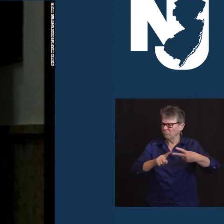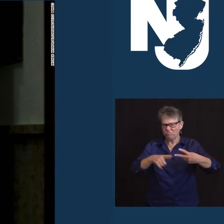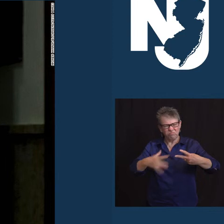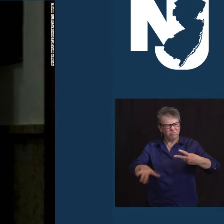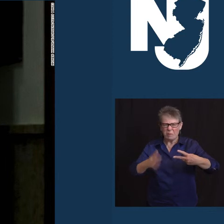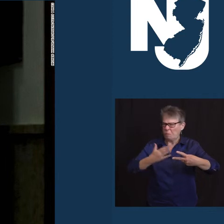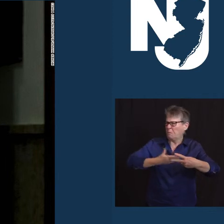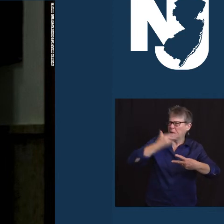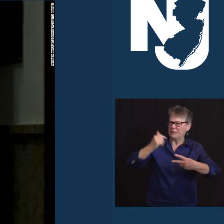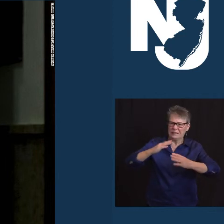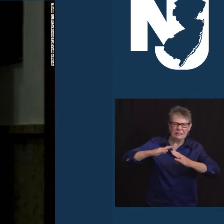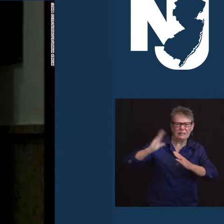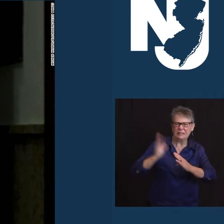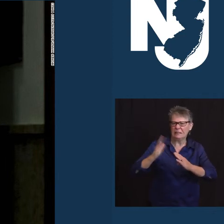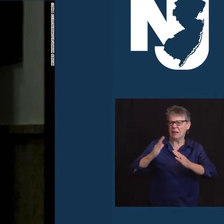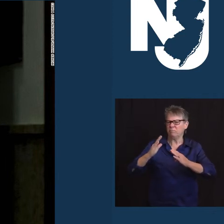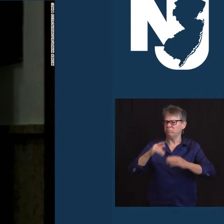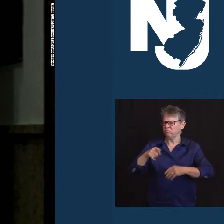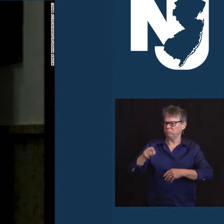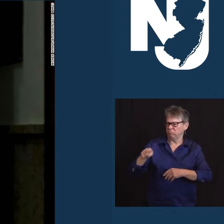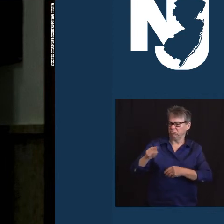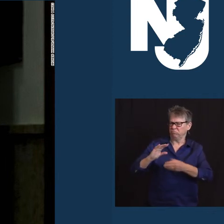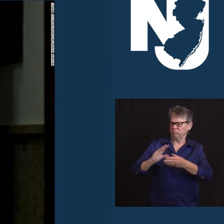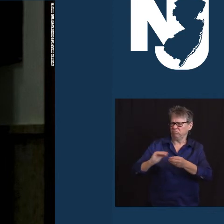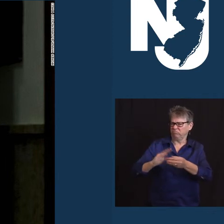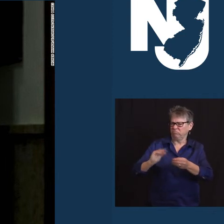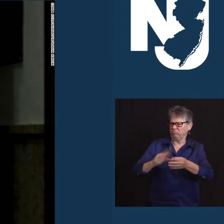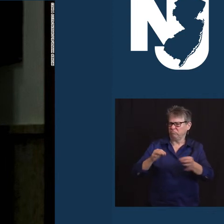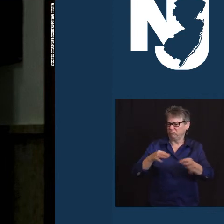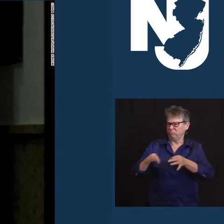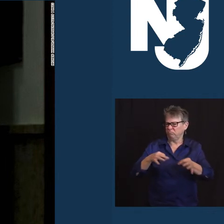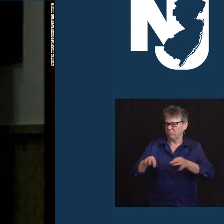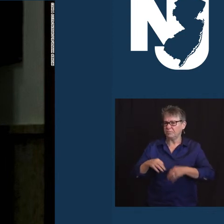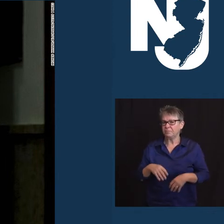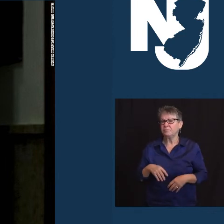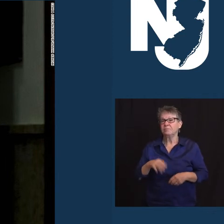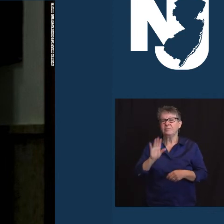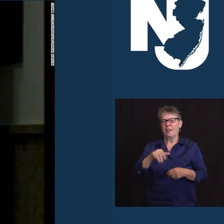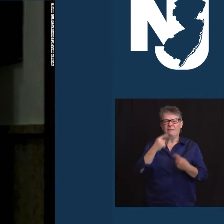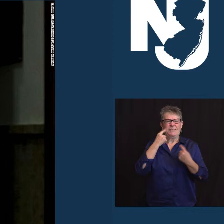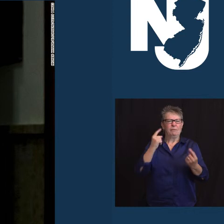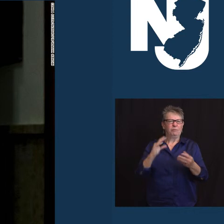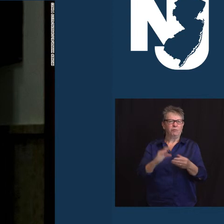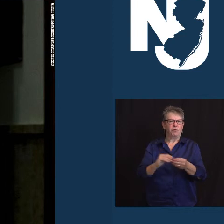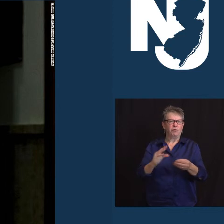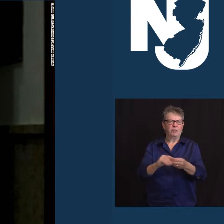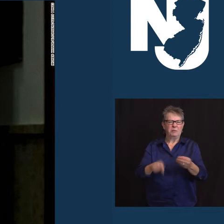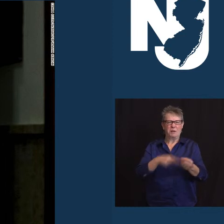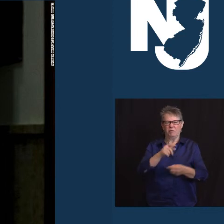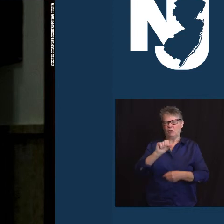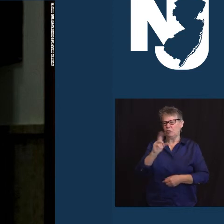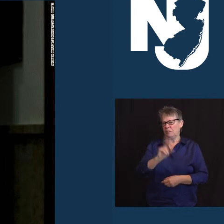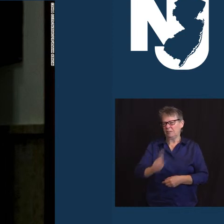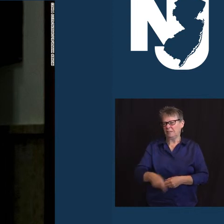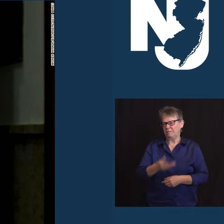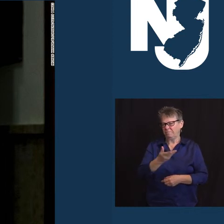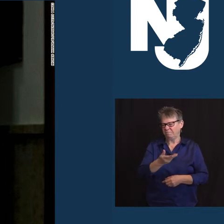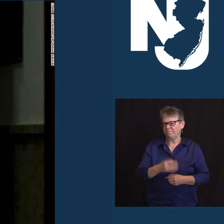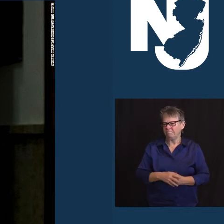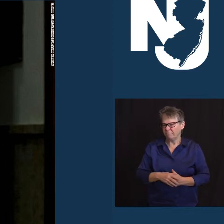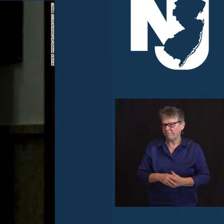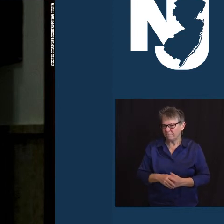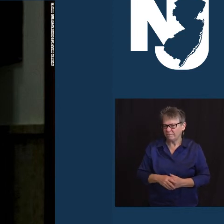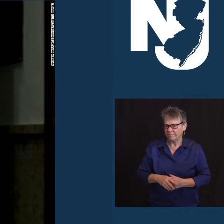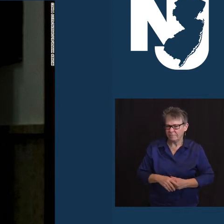you. So when he was Secretary of State, this became legend, and you were an ambassador, either a political appointee as I was, or